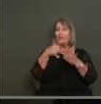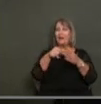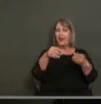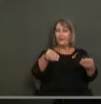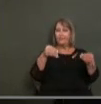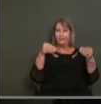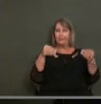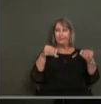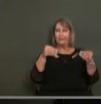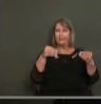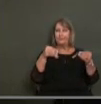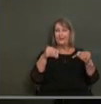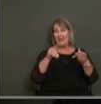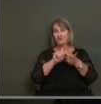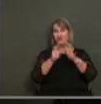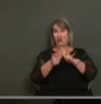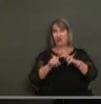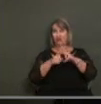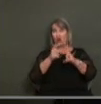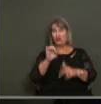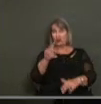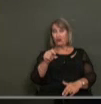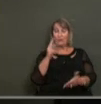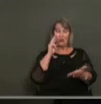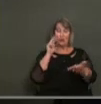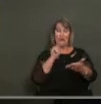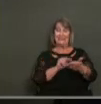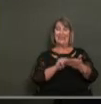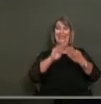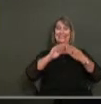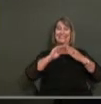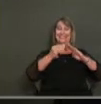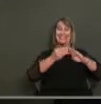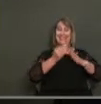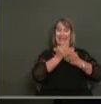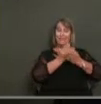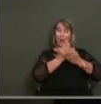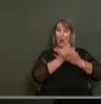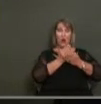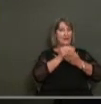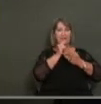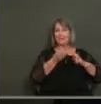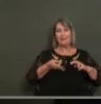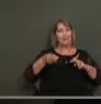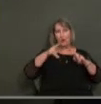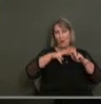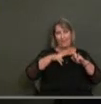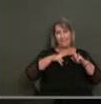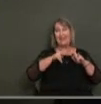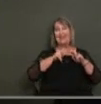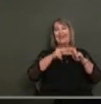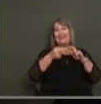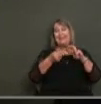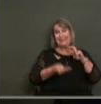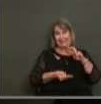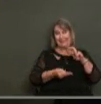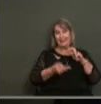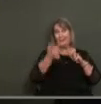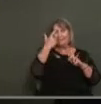for October, you should see actually that your city taxes did not go up. They may actually decrease from a tax rate